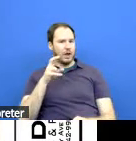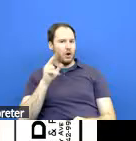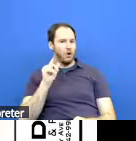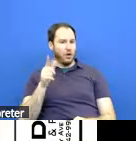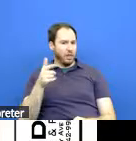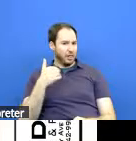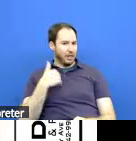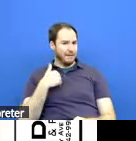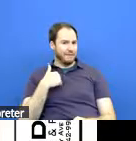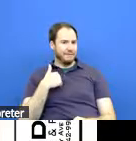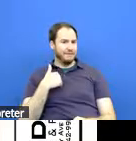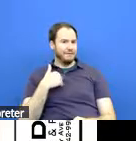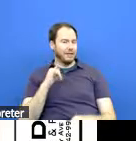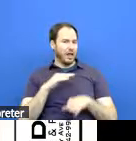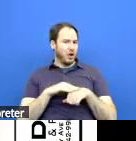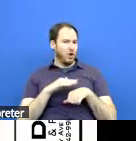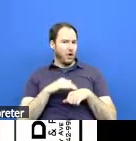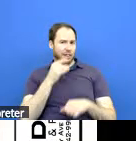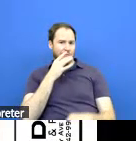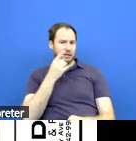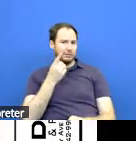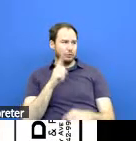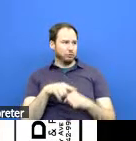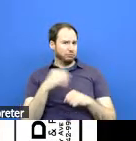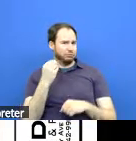a cautioning light